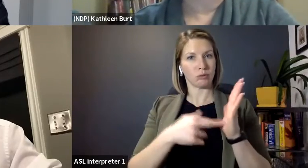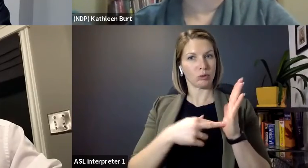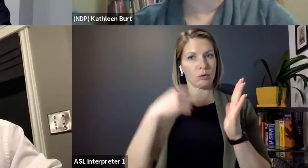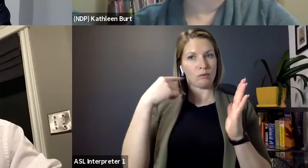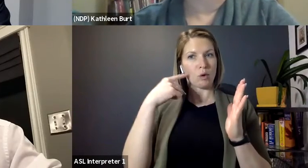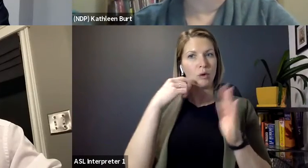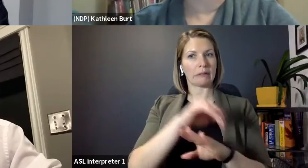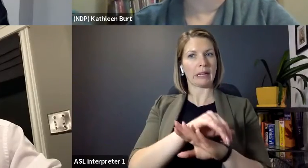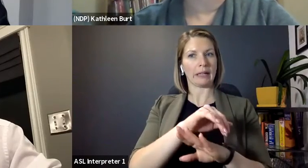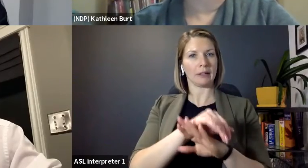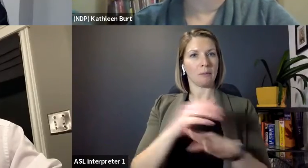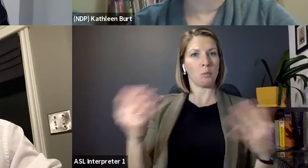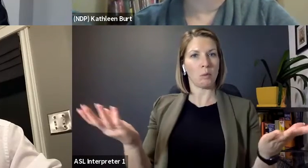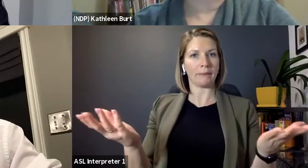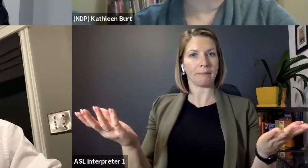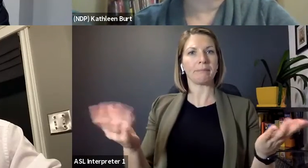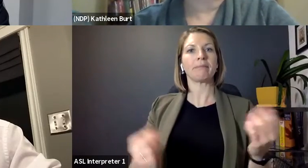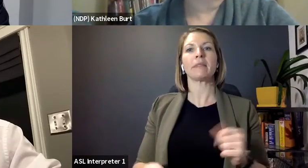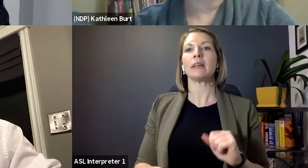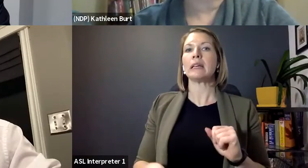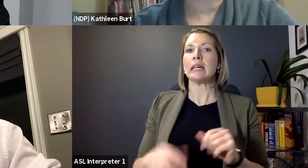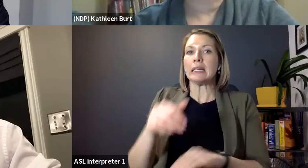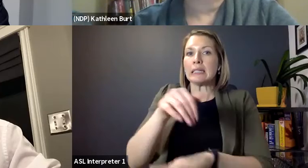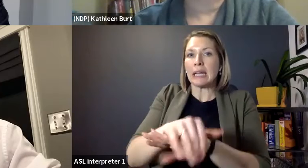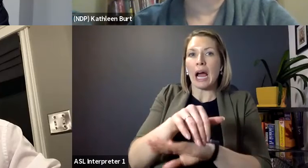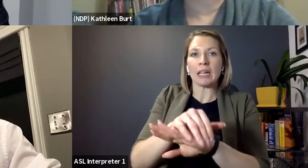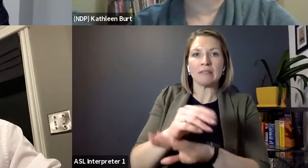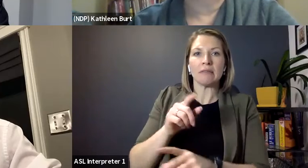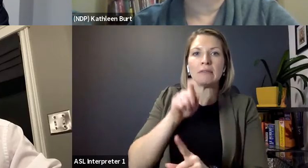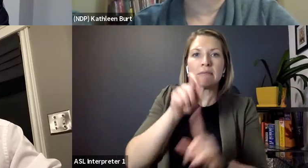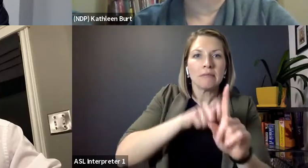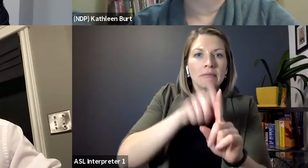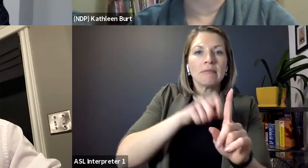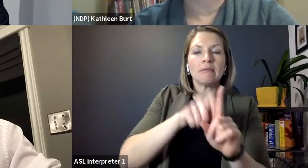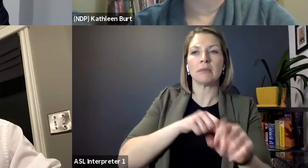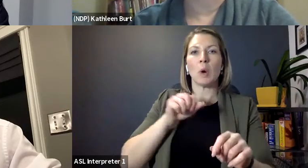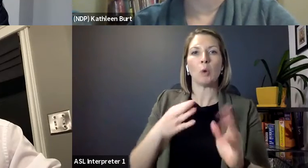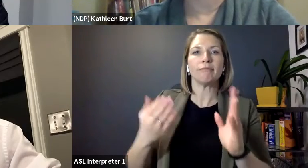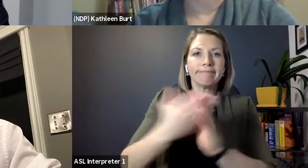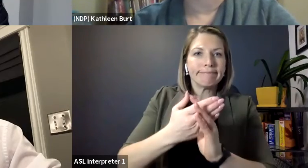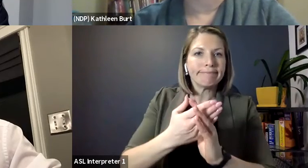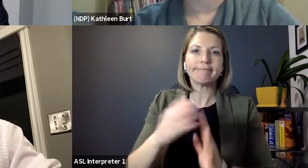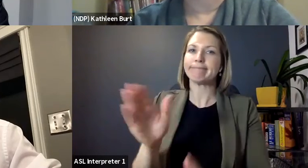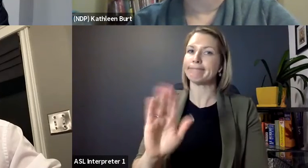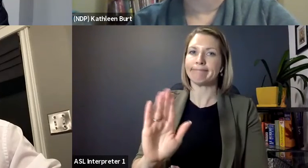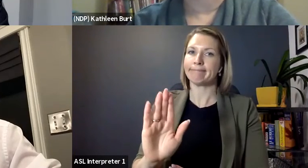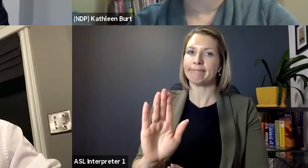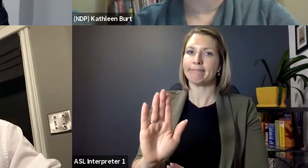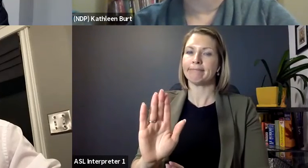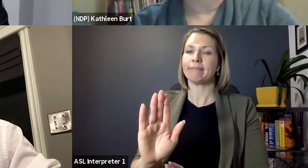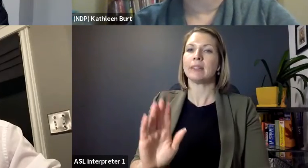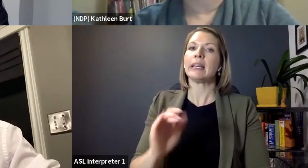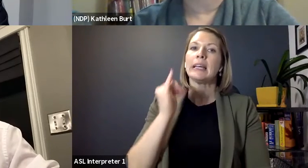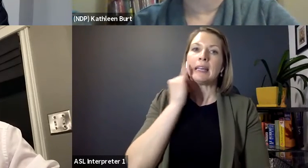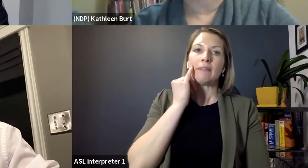Forum is not a debate. There will be no heckling, crosstalk, or formal rebuttals. We will ask each candidate to be muted